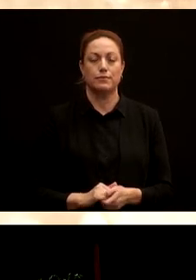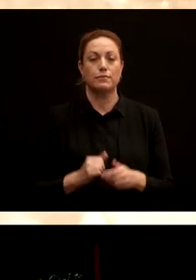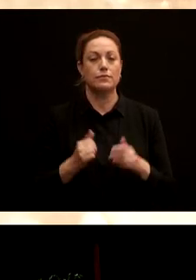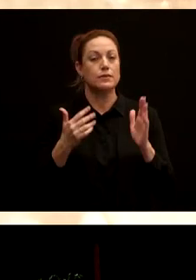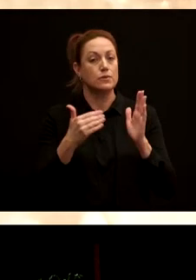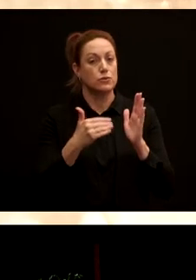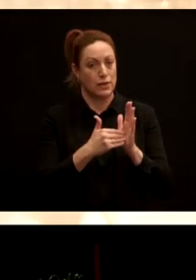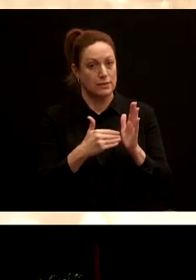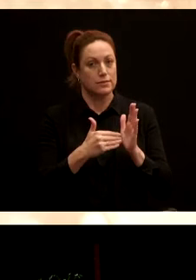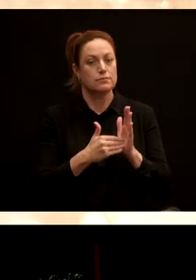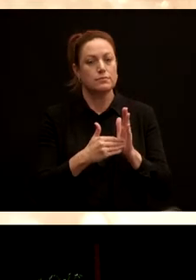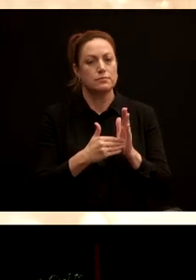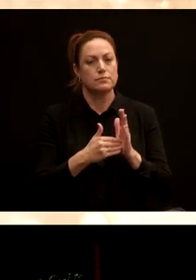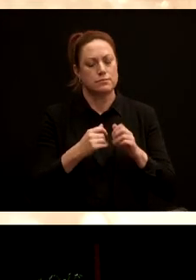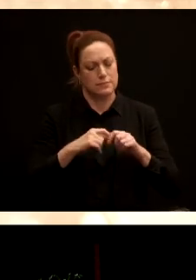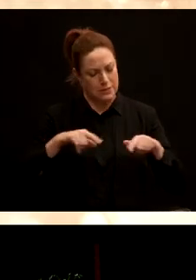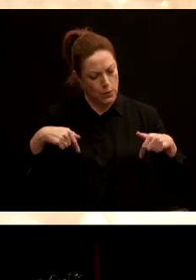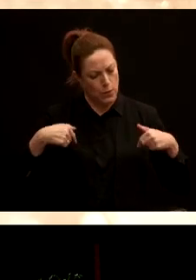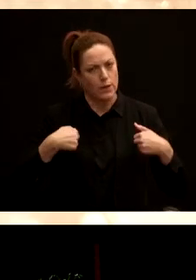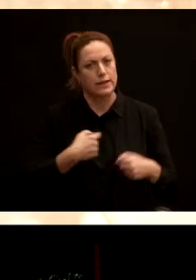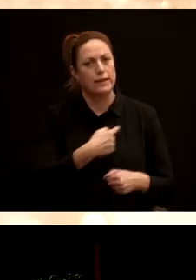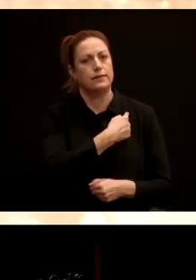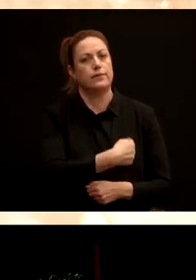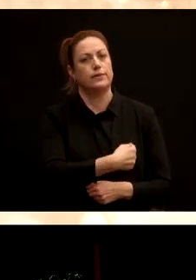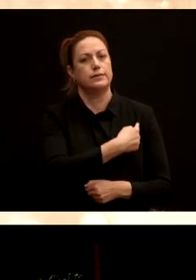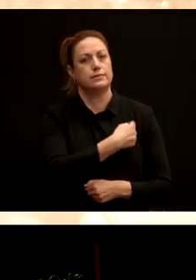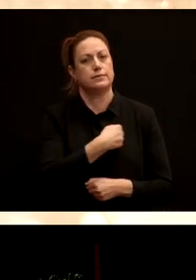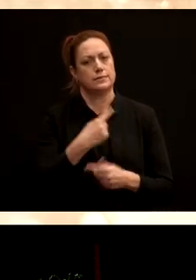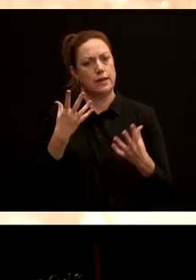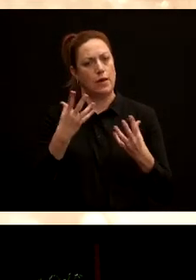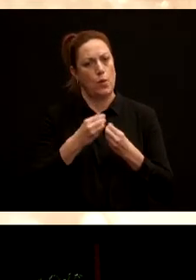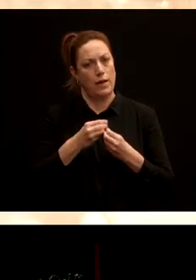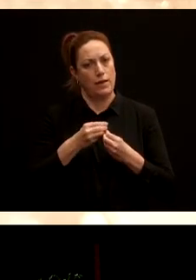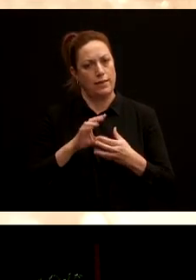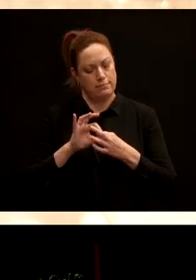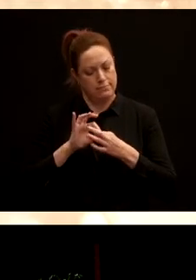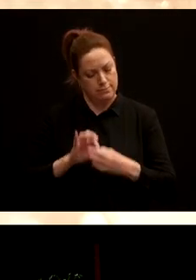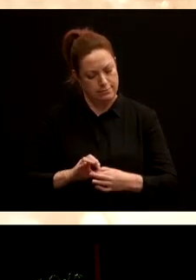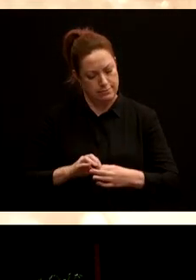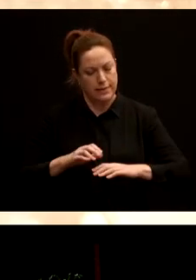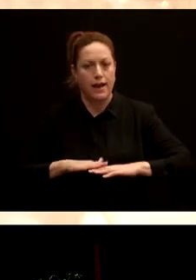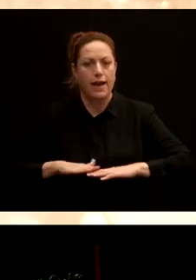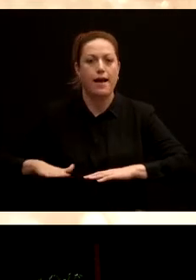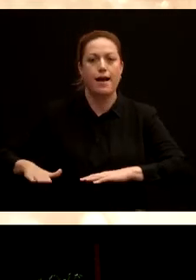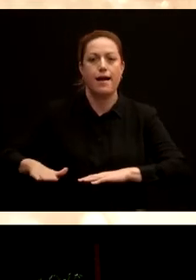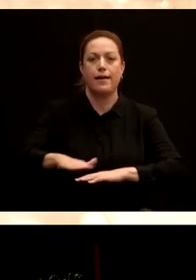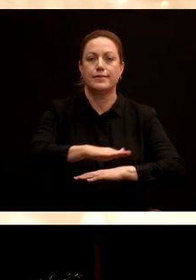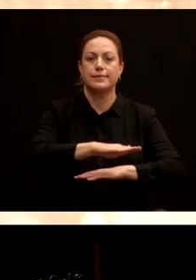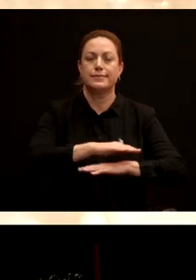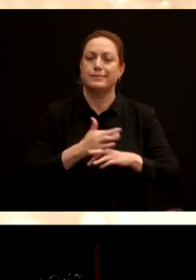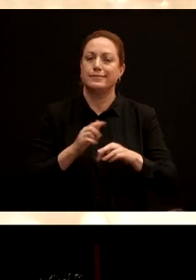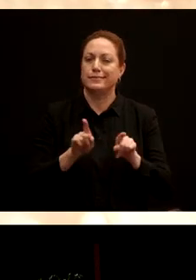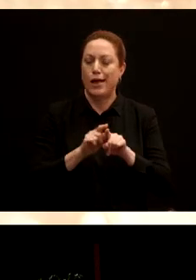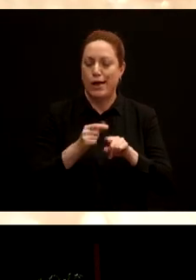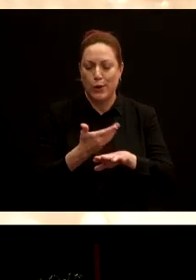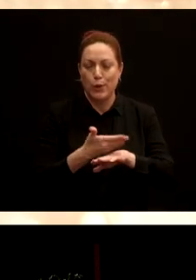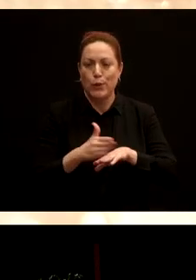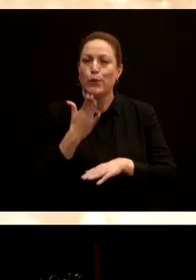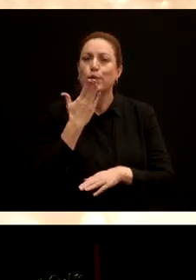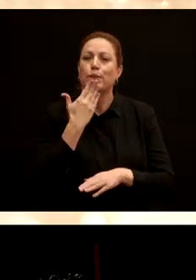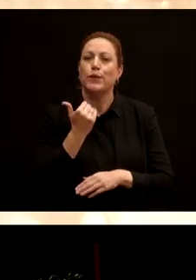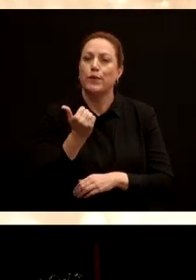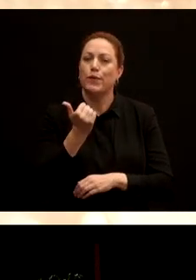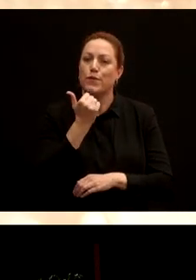Today, let us make a covenant with this land. As new fruit can be grafted onto the branch